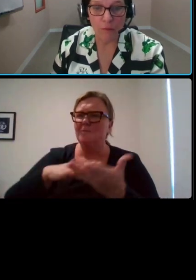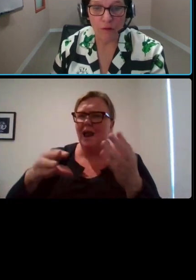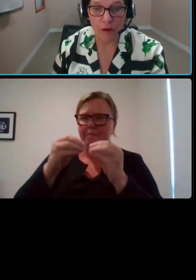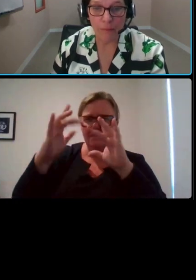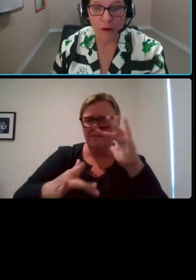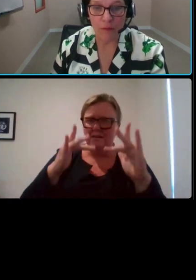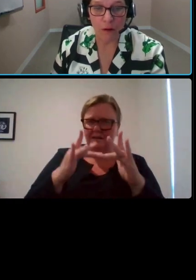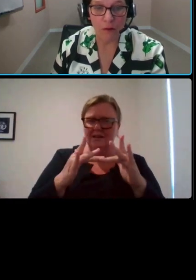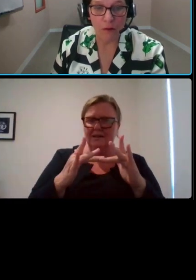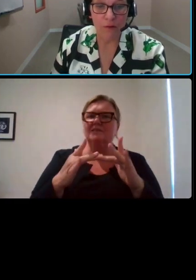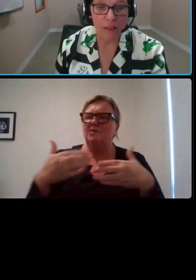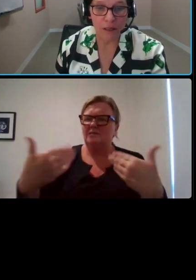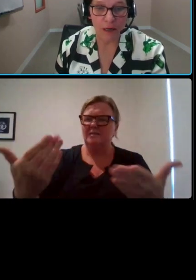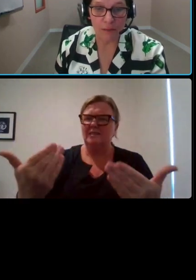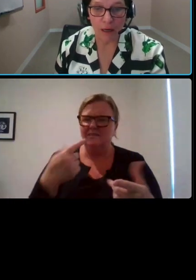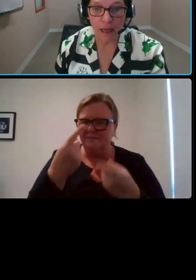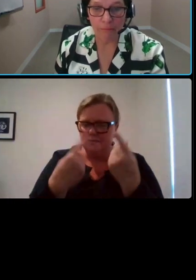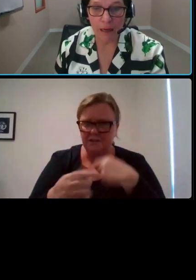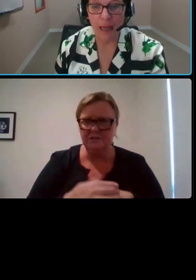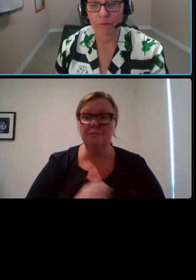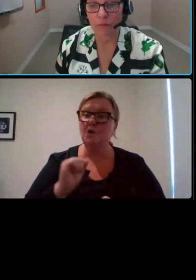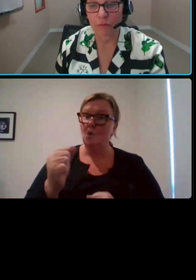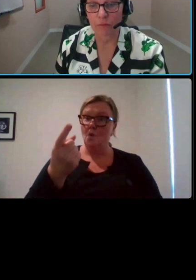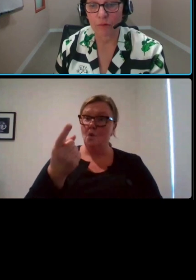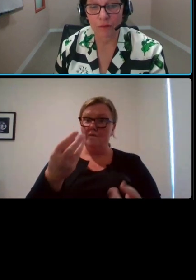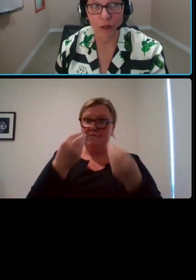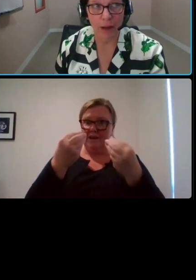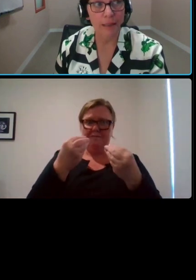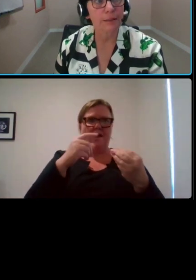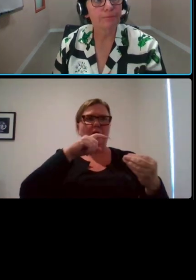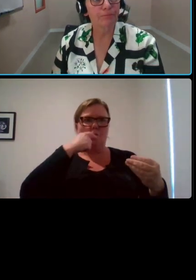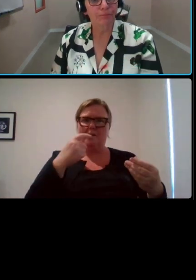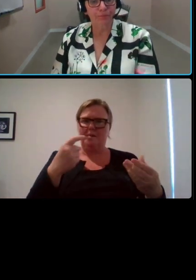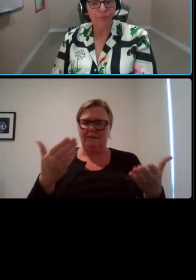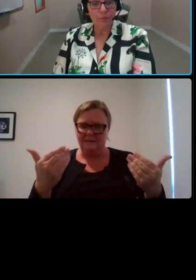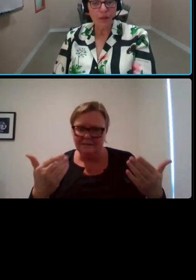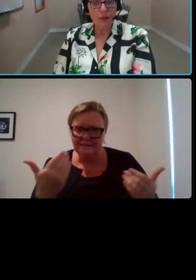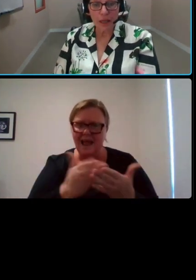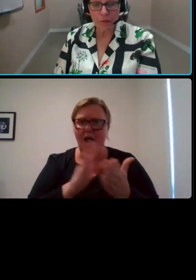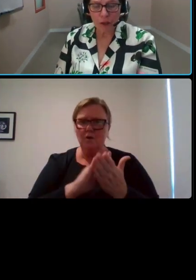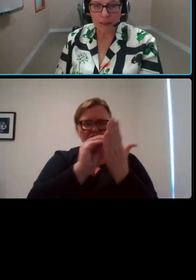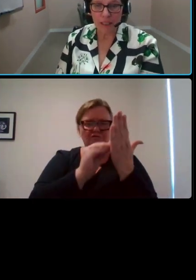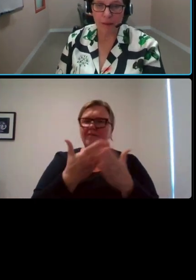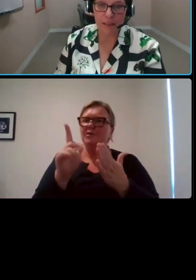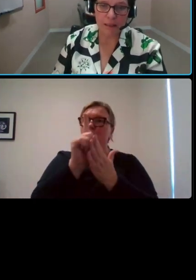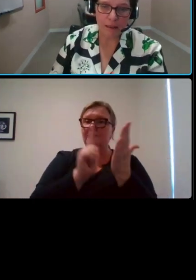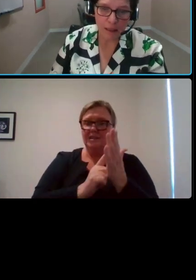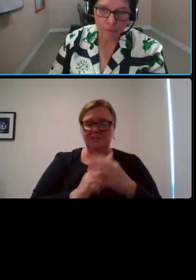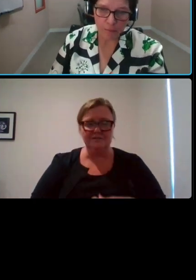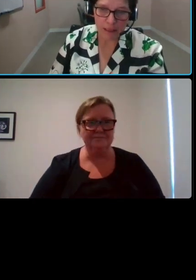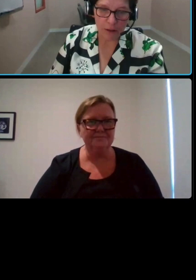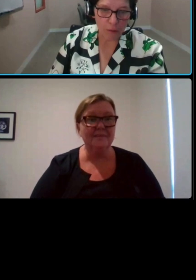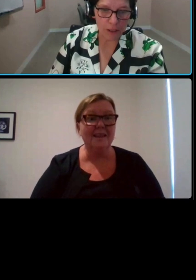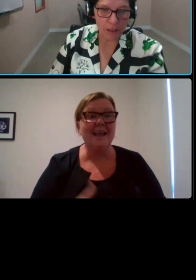feedback will inform refinement of the model for consideration by government and inform drafting of the new Act. Thank you for your